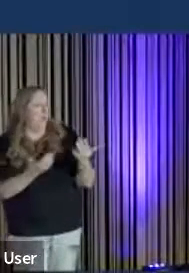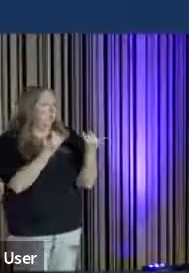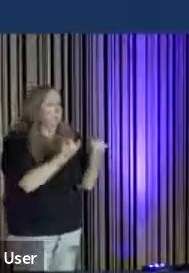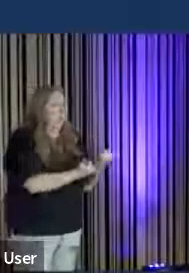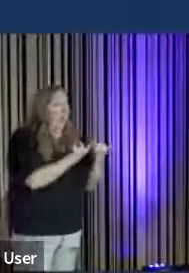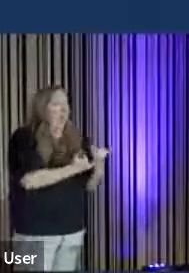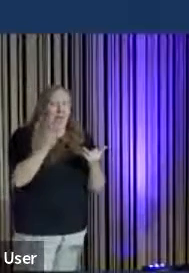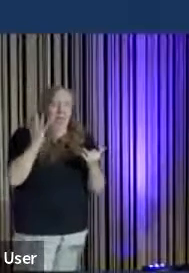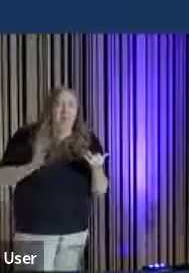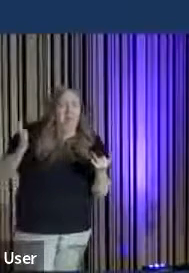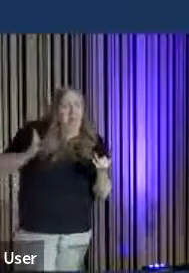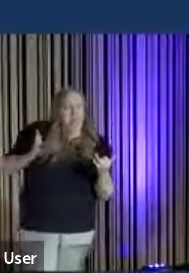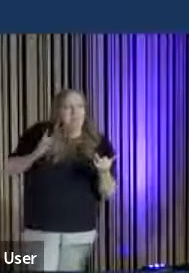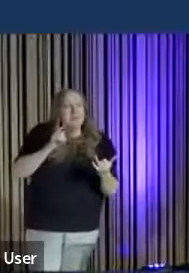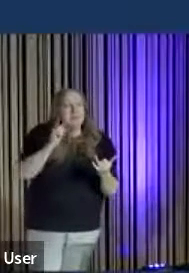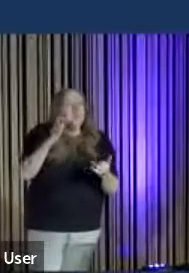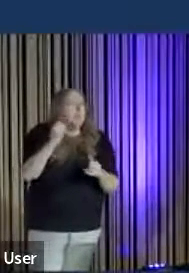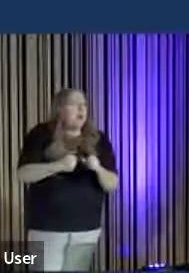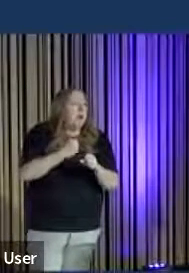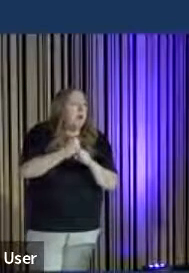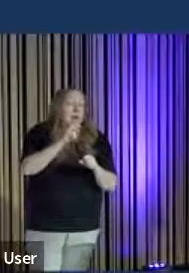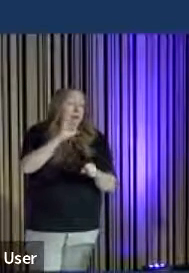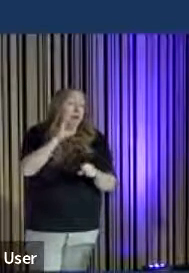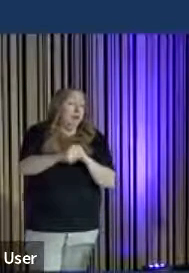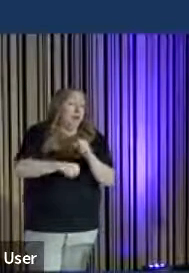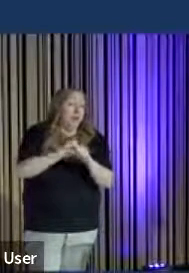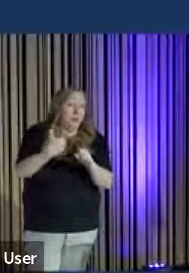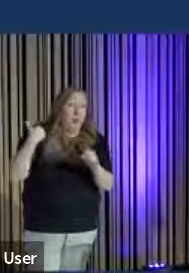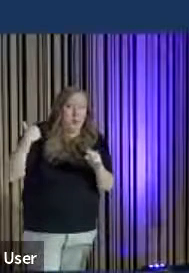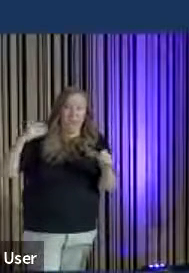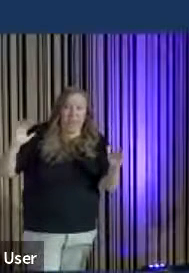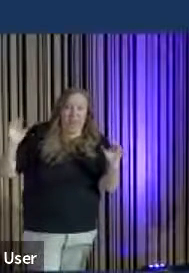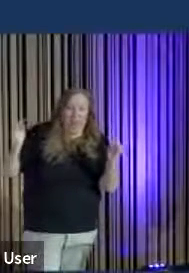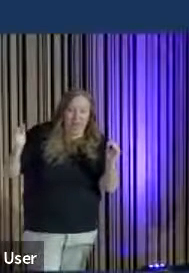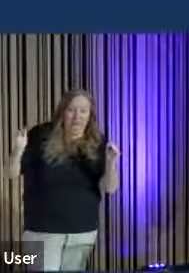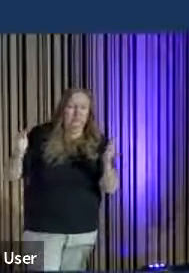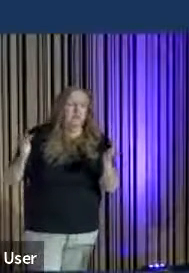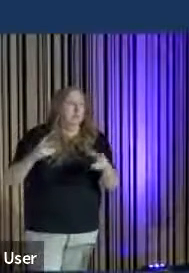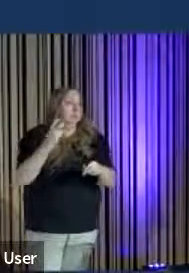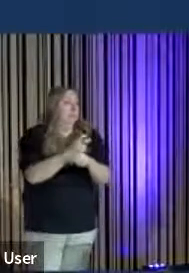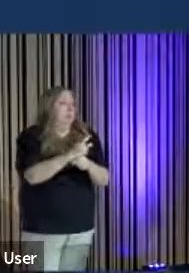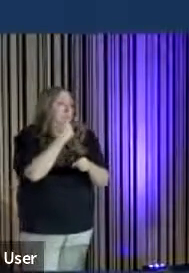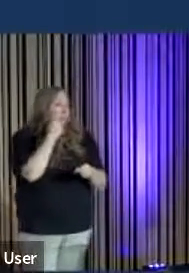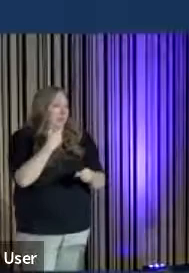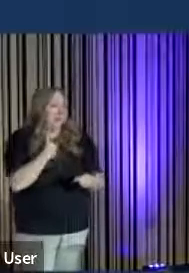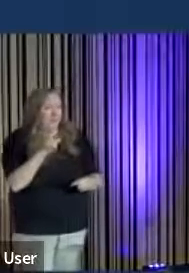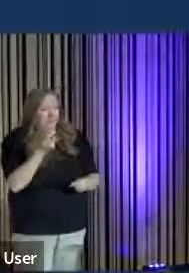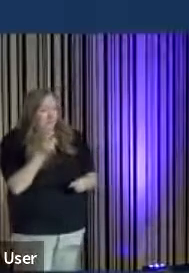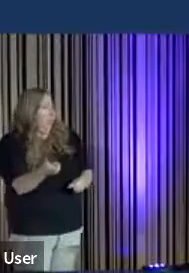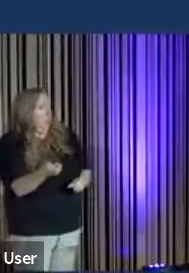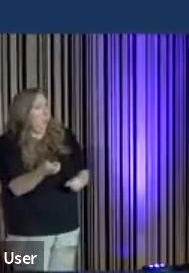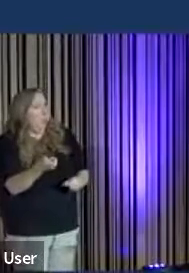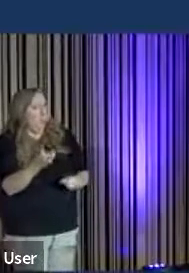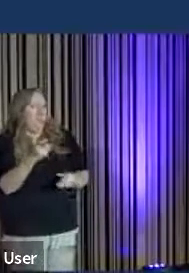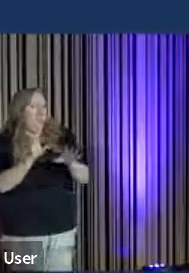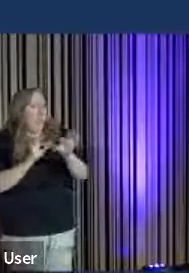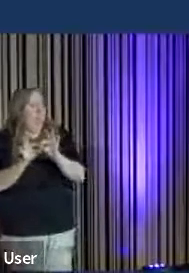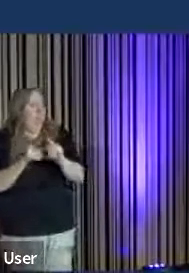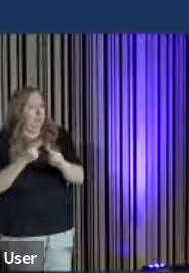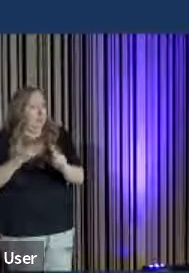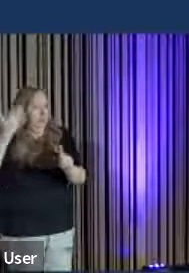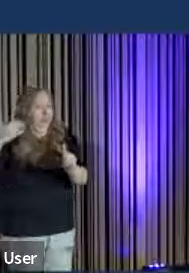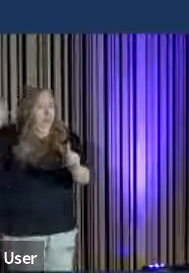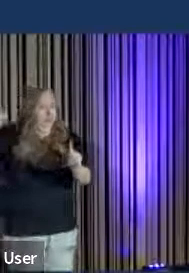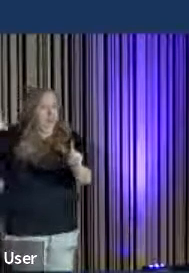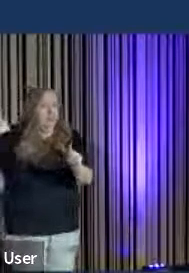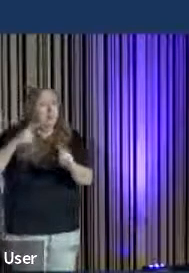it was, a couple of hundred years ago. This is pretty difficult because there are very few samples like that around, but we are lucky to have a